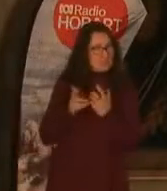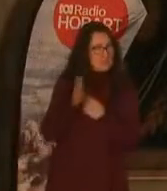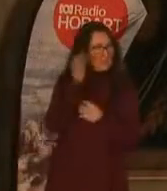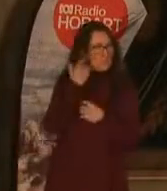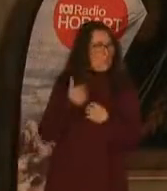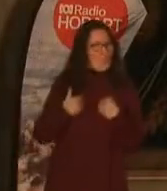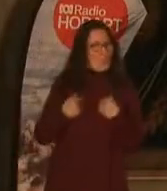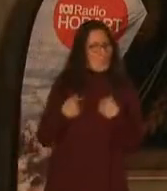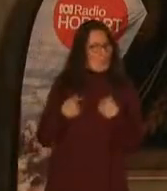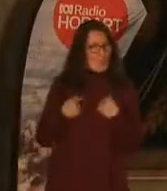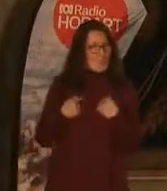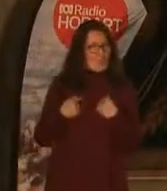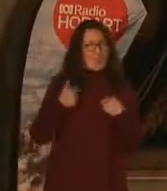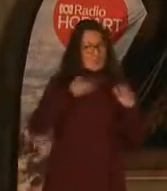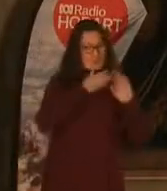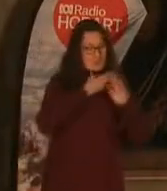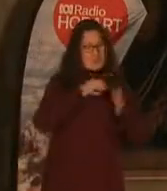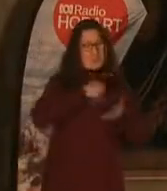there's certainly